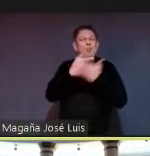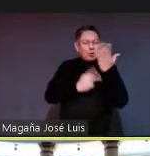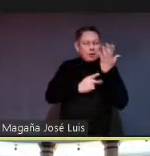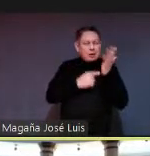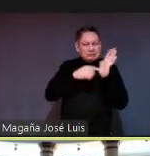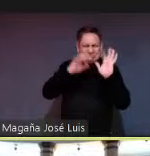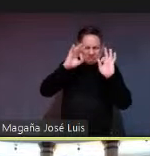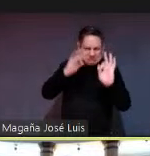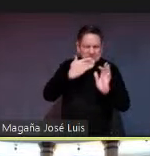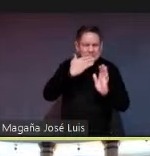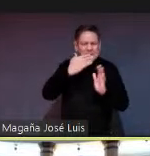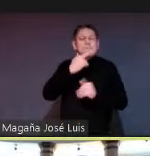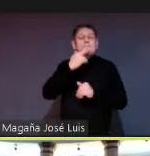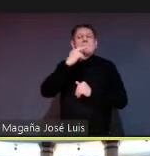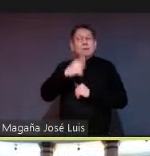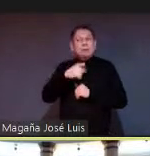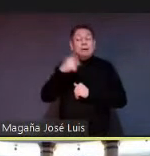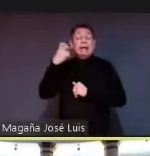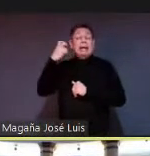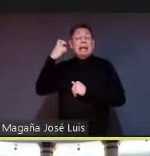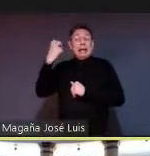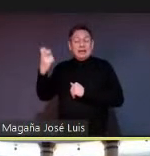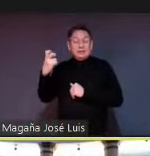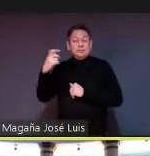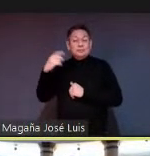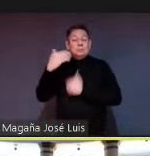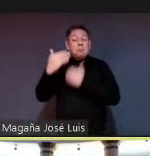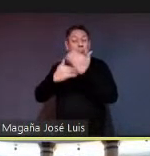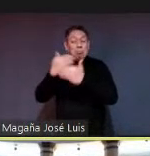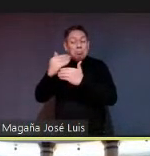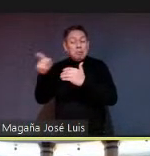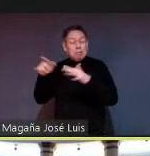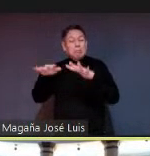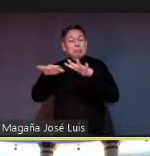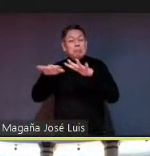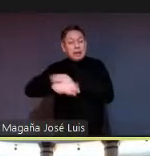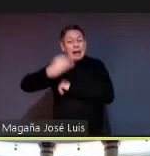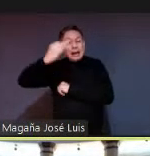the right thing. This was most important to achieve change.